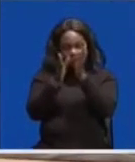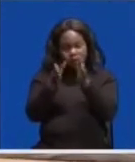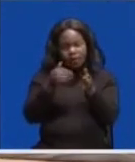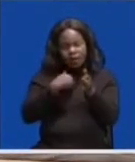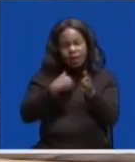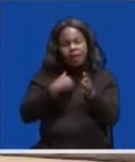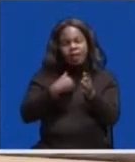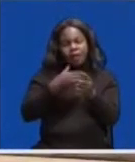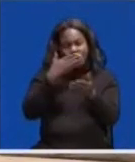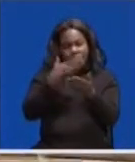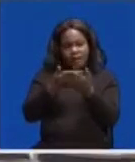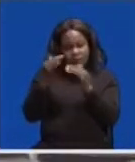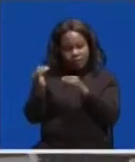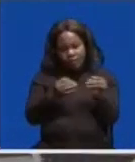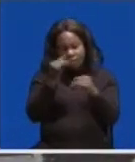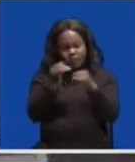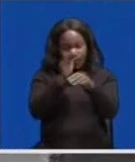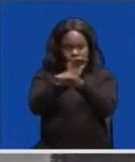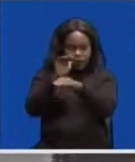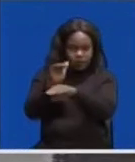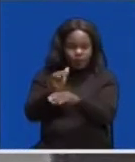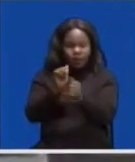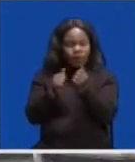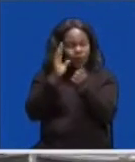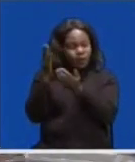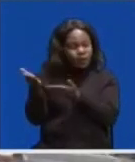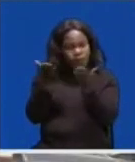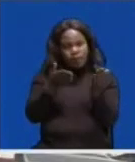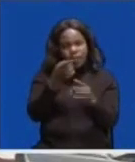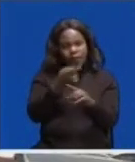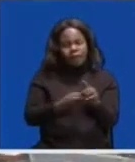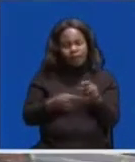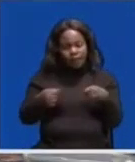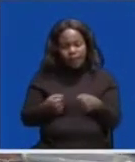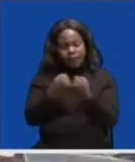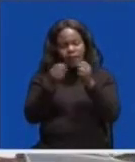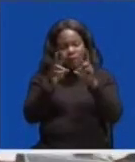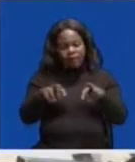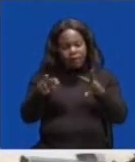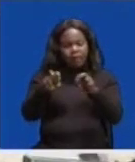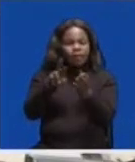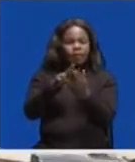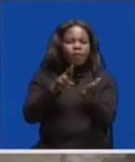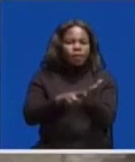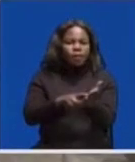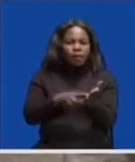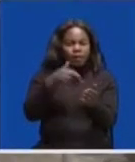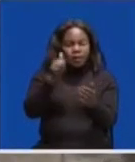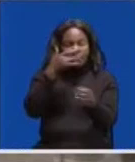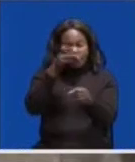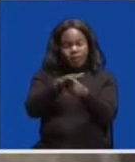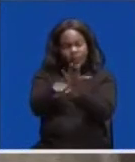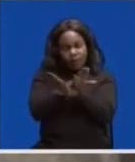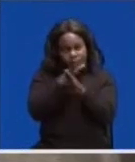satisfactorily implemented the recommendations that will arise from the accident investigation report. Mr. Mlenga has assured